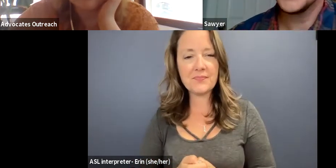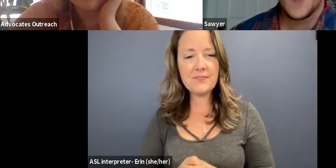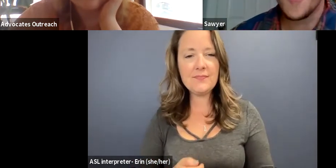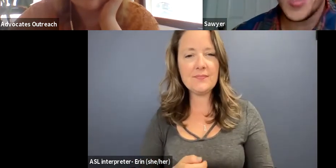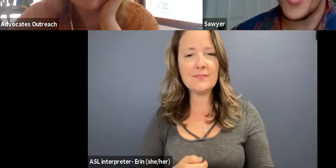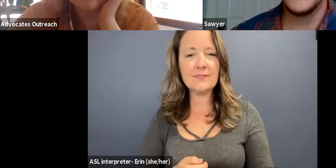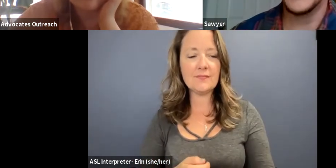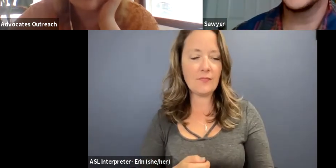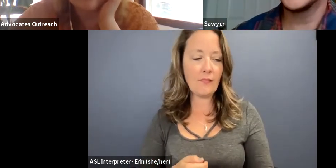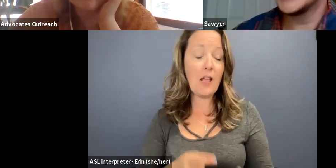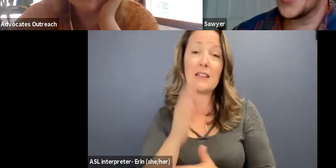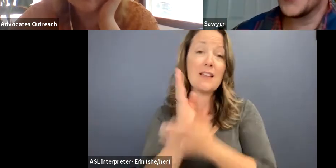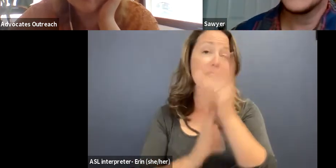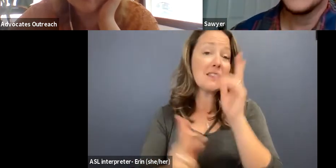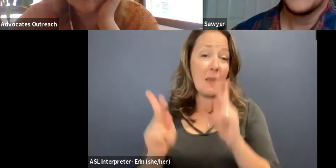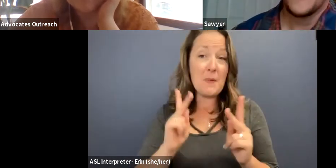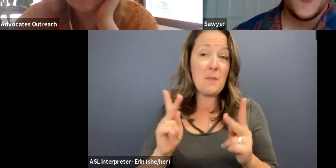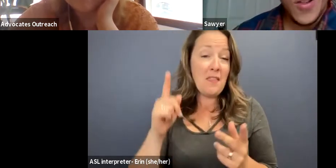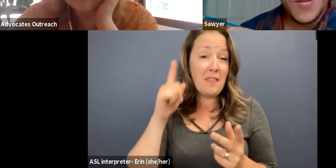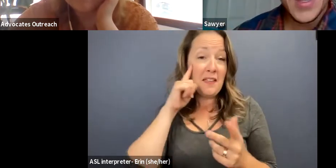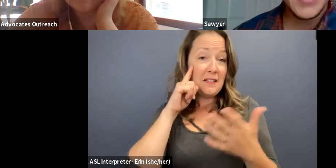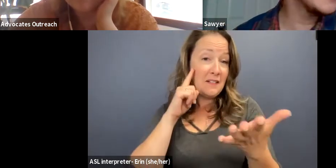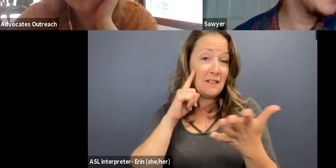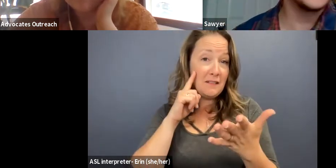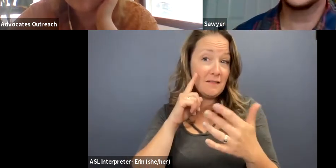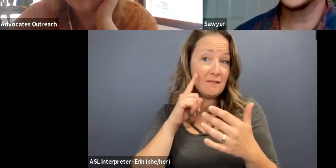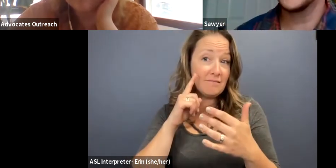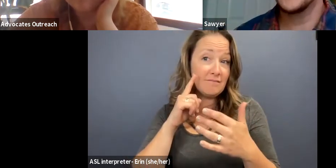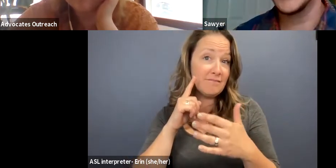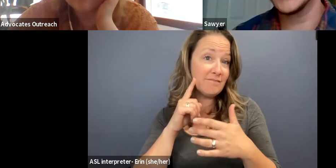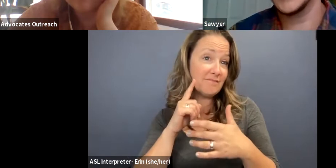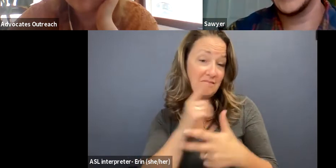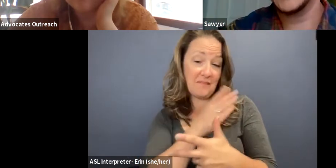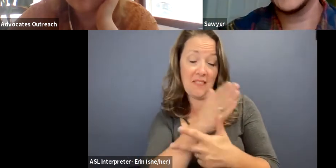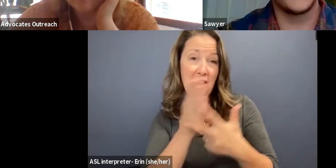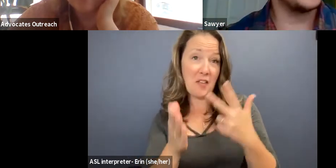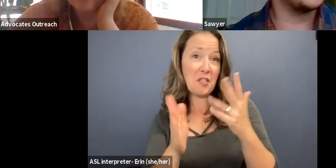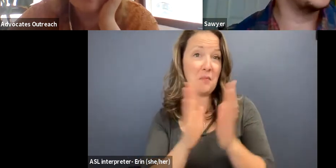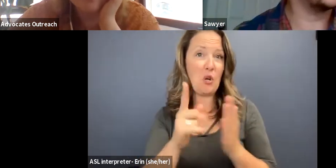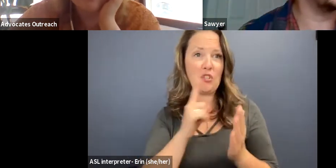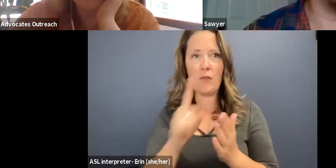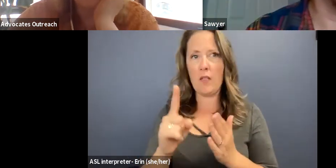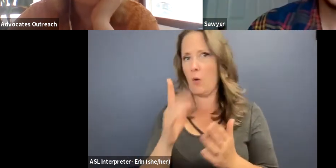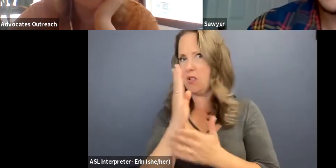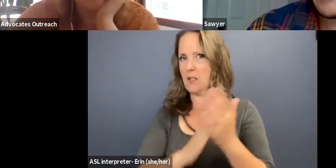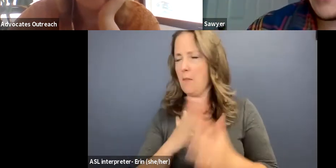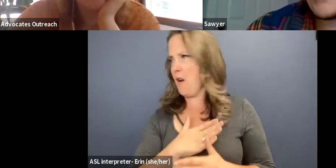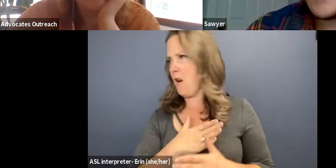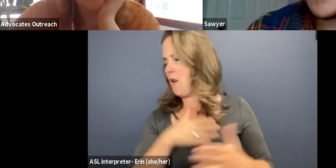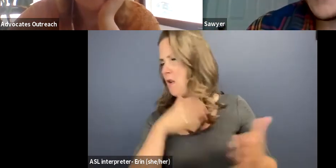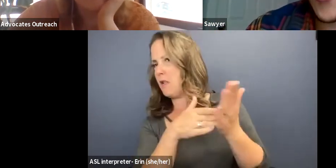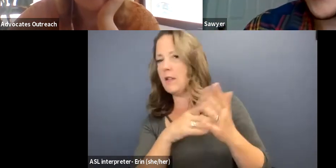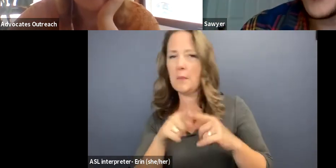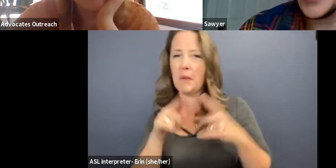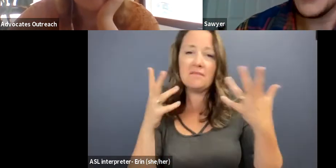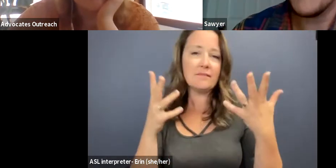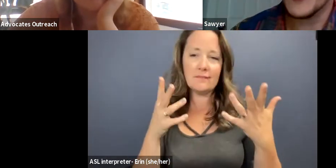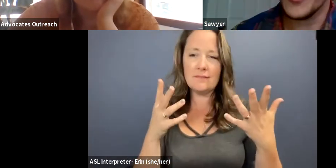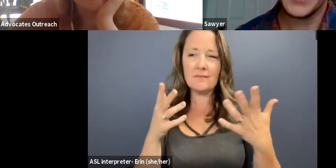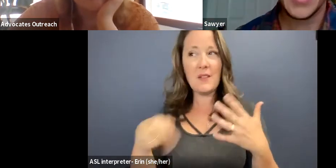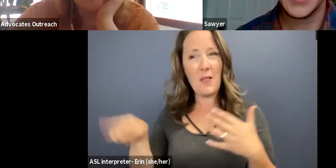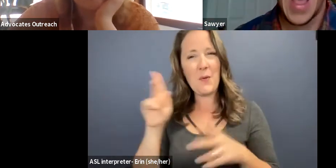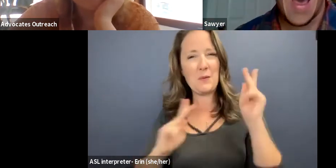That's a good one. And then It's Not the Stork is recommended for ages 4 and up. It's pretty